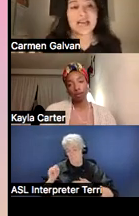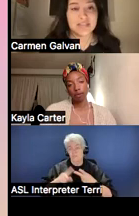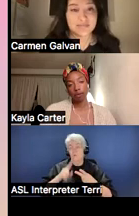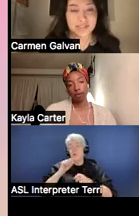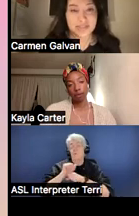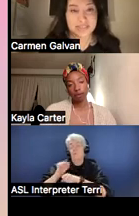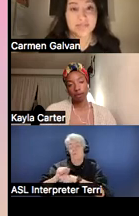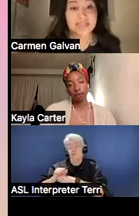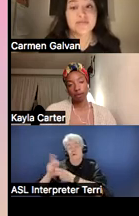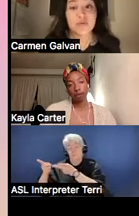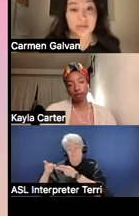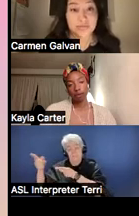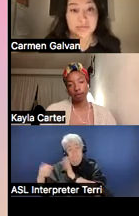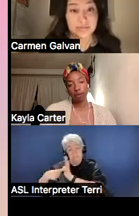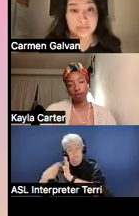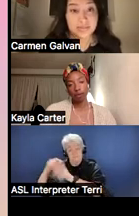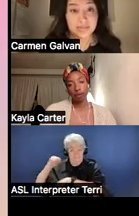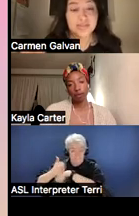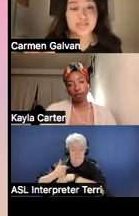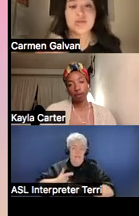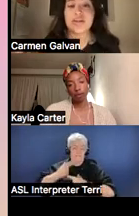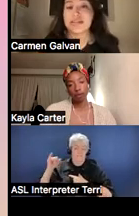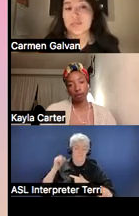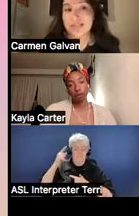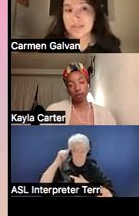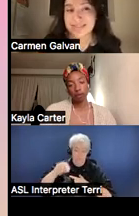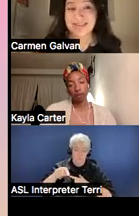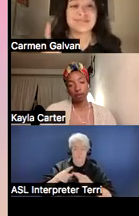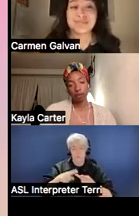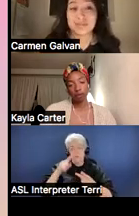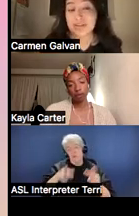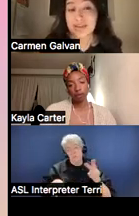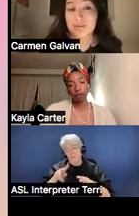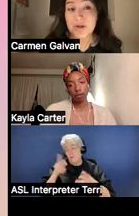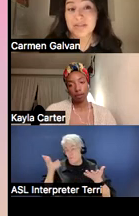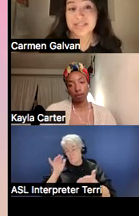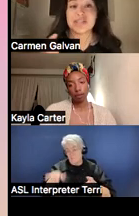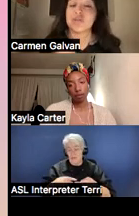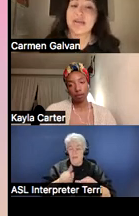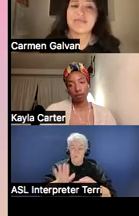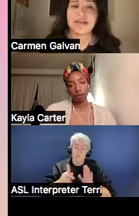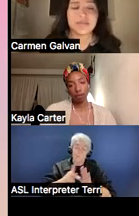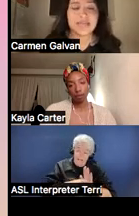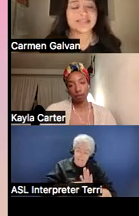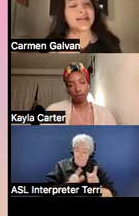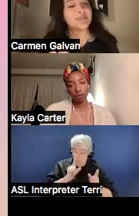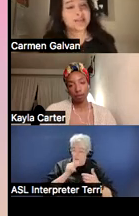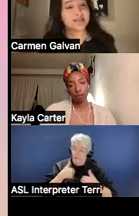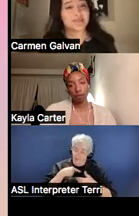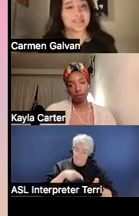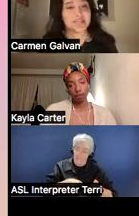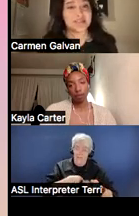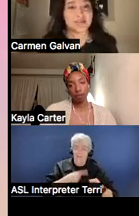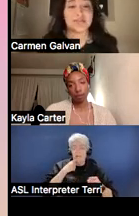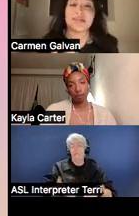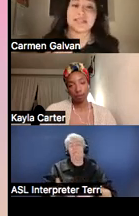can have life insurance in place for you. So looking into what that looks like, looking at your policy, do I have that in place? And I bring this up